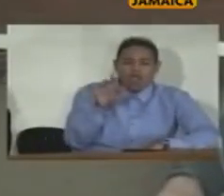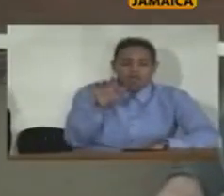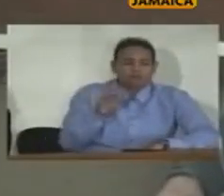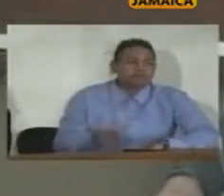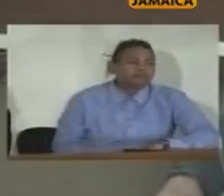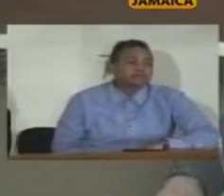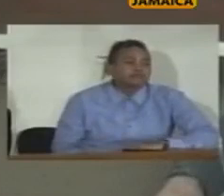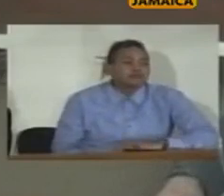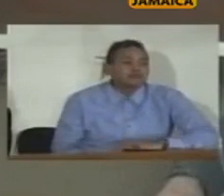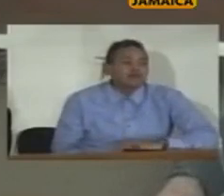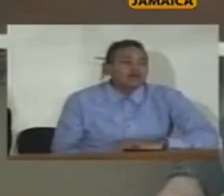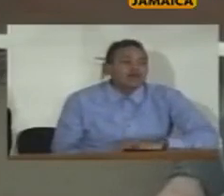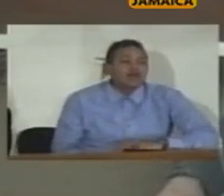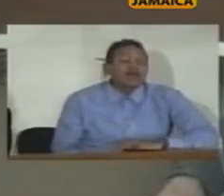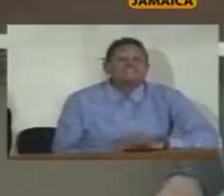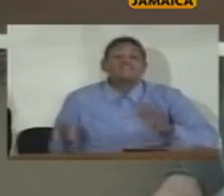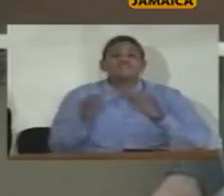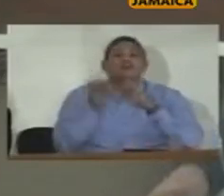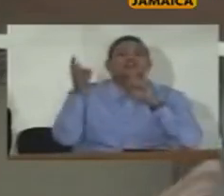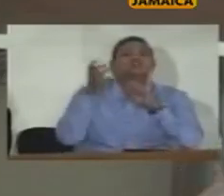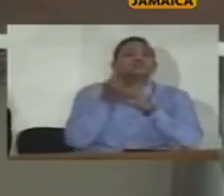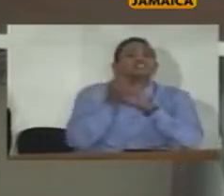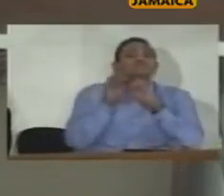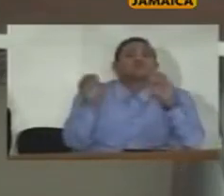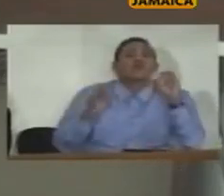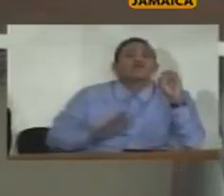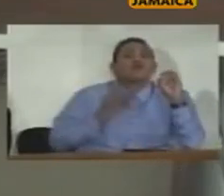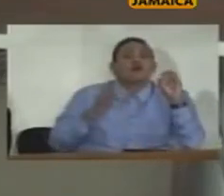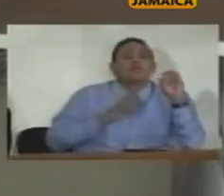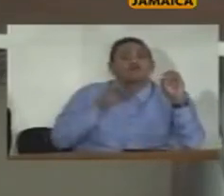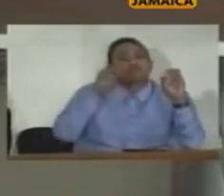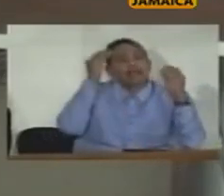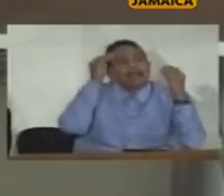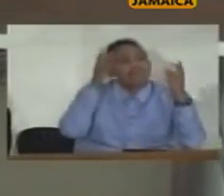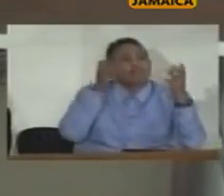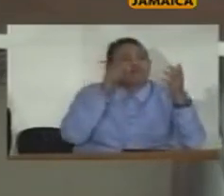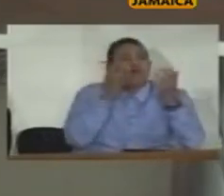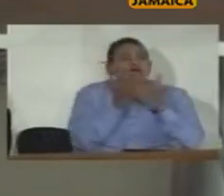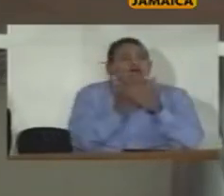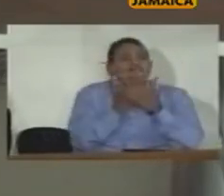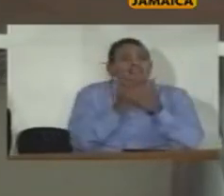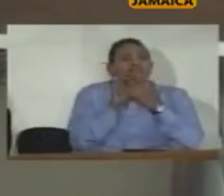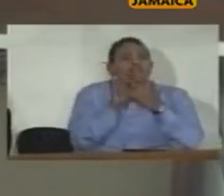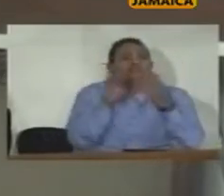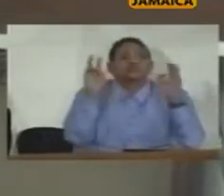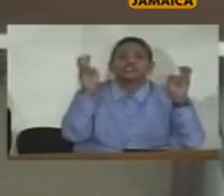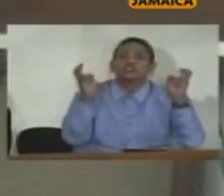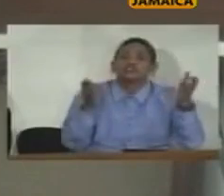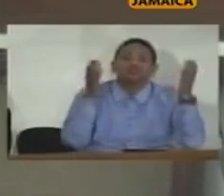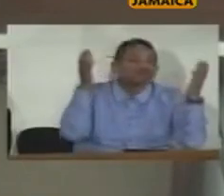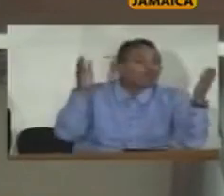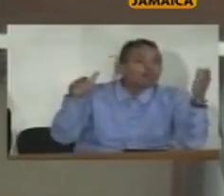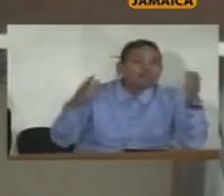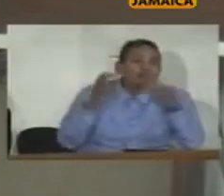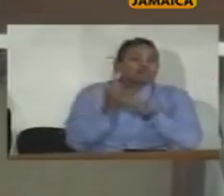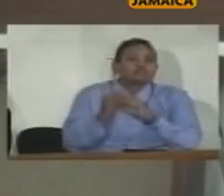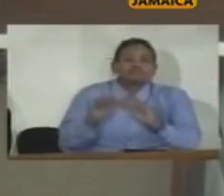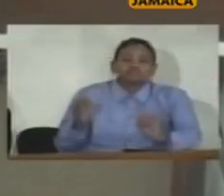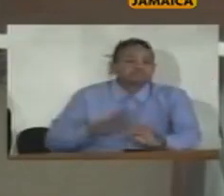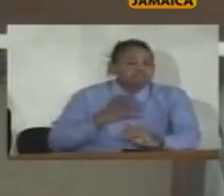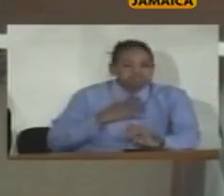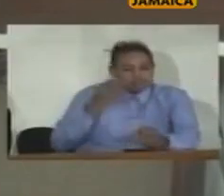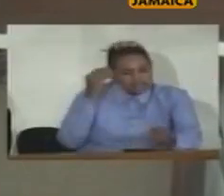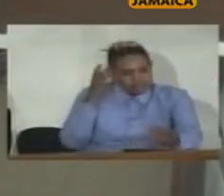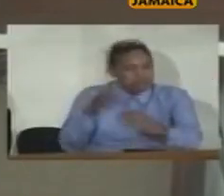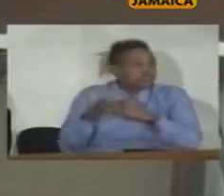And further, that he had received no formal information or evidence relating to the matters raised. Now, Mr. Speaker, in